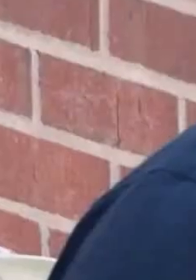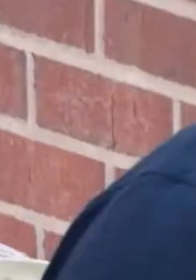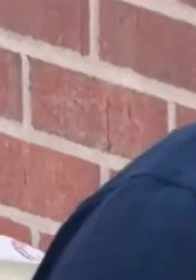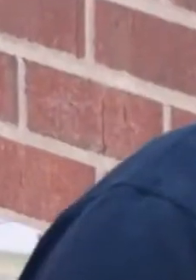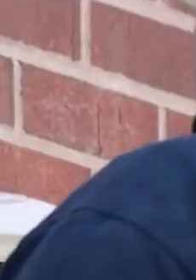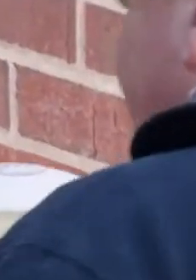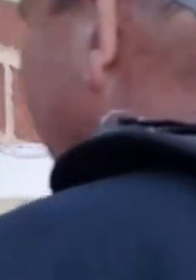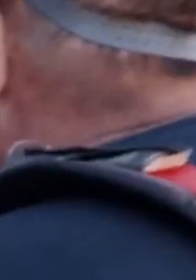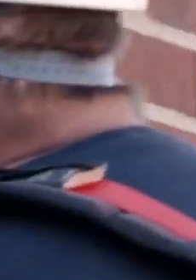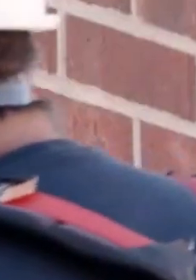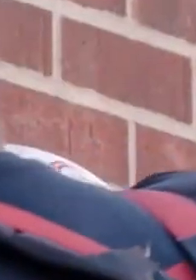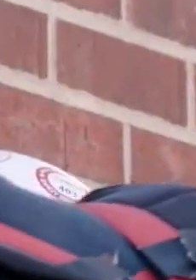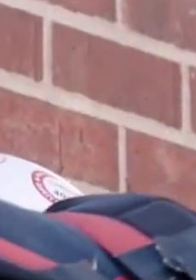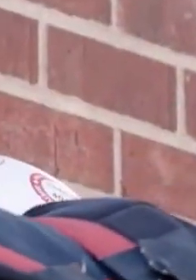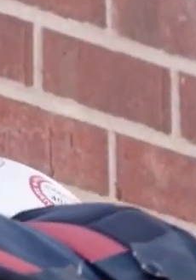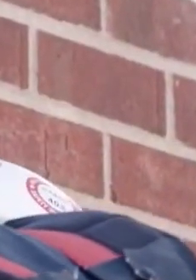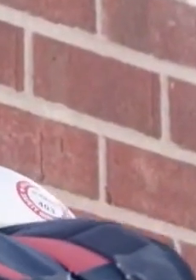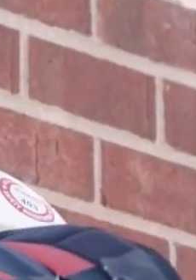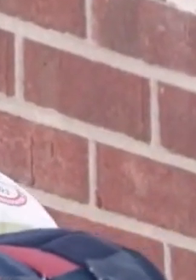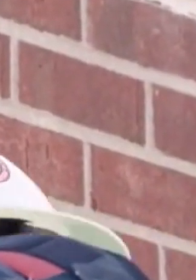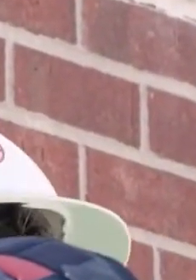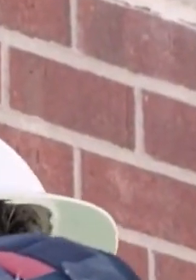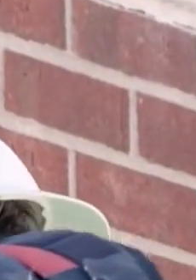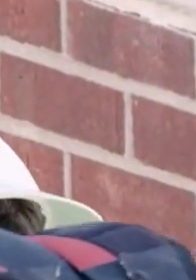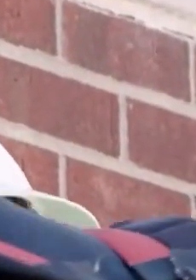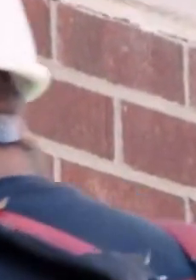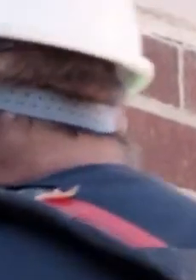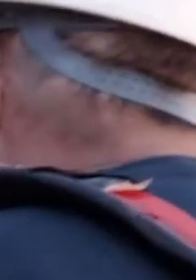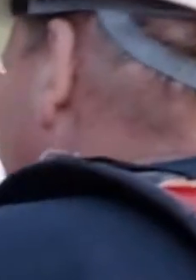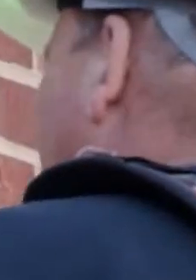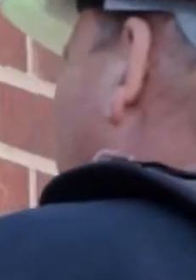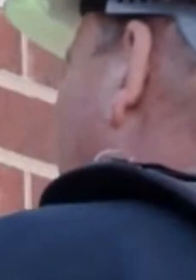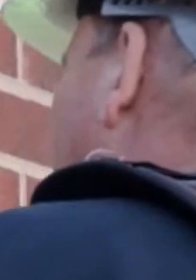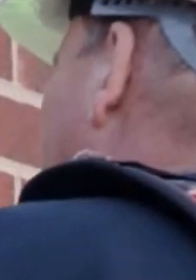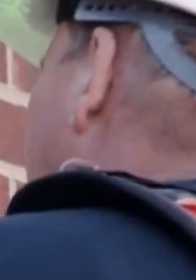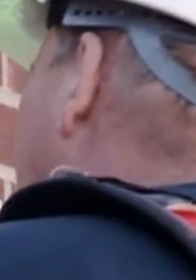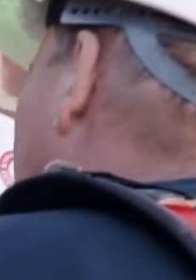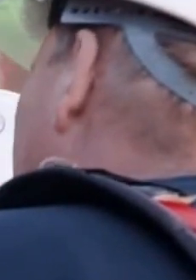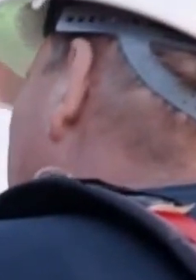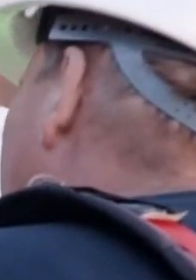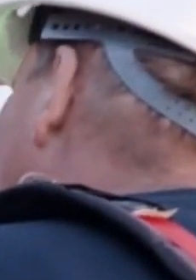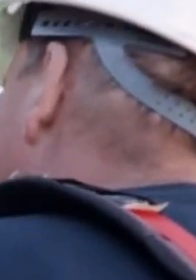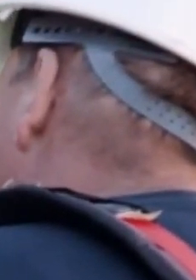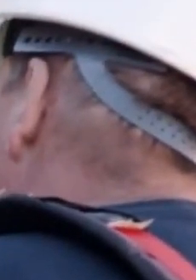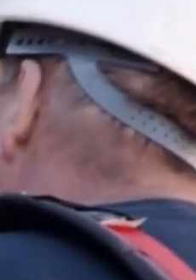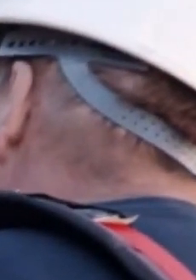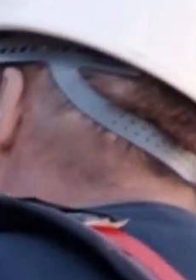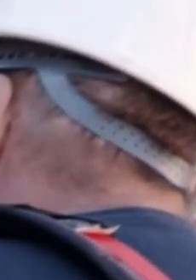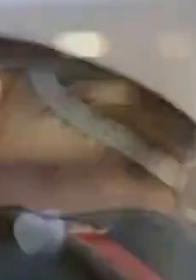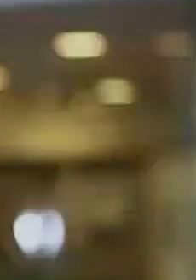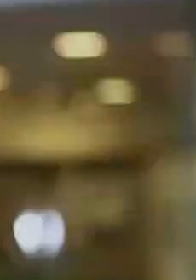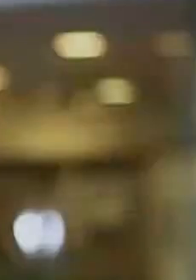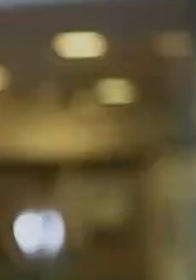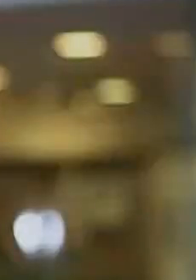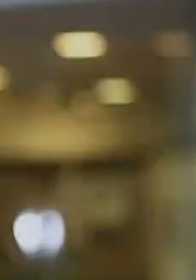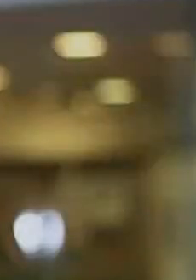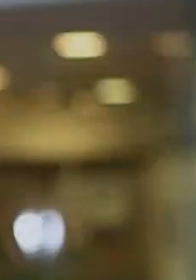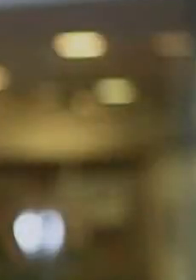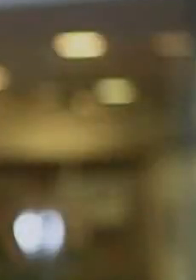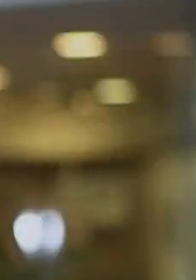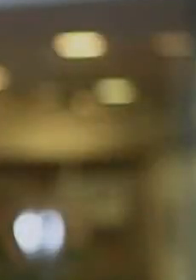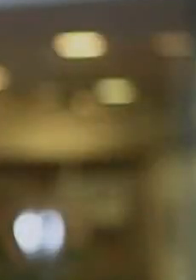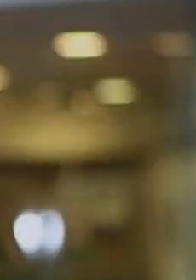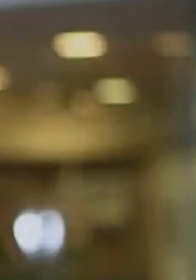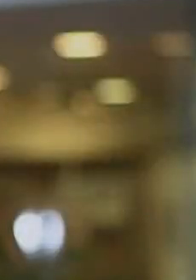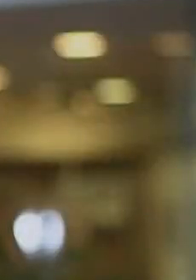beyond. With the dedication of the Dodd Center for Human Rights, we're looking forward to the next generation of human rights at UConn. Not only do we